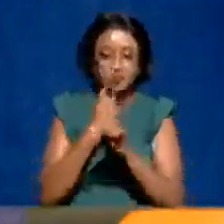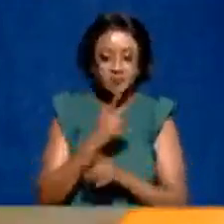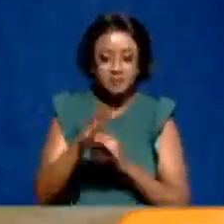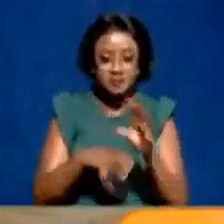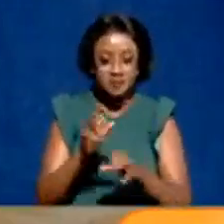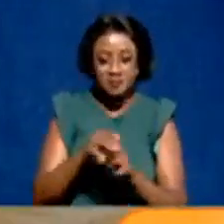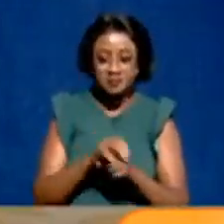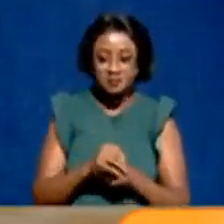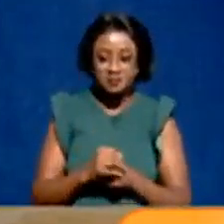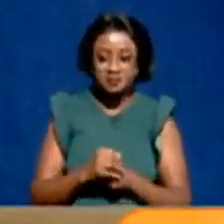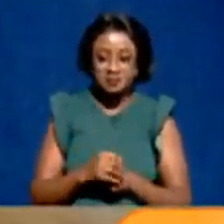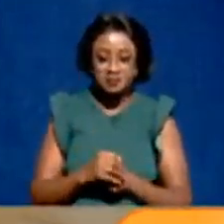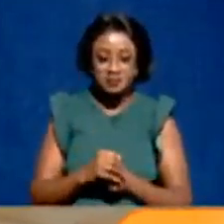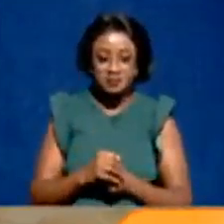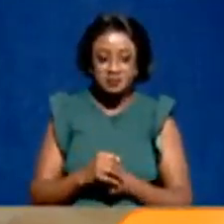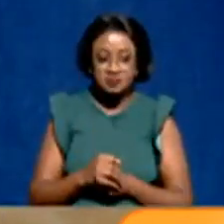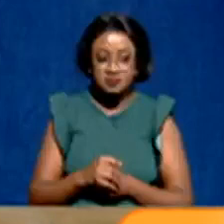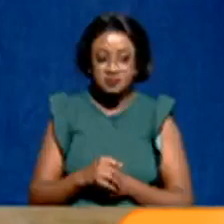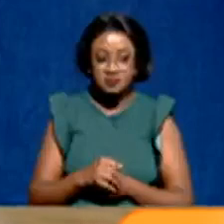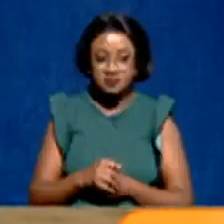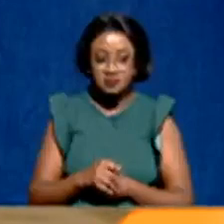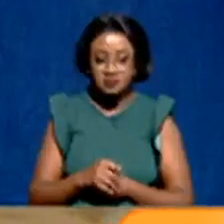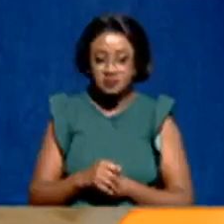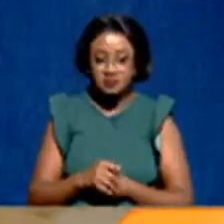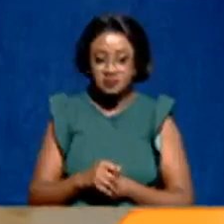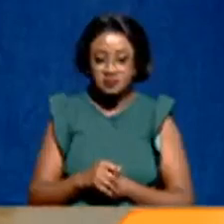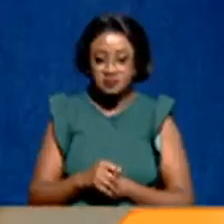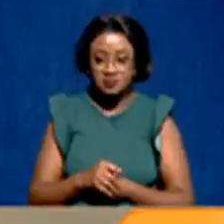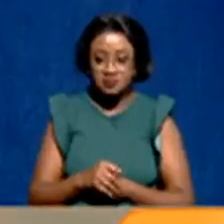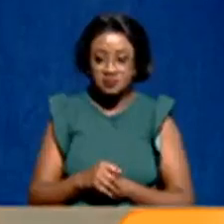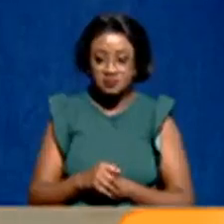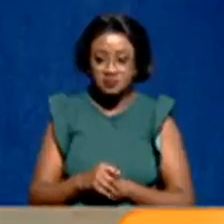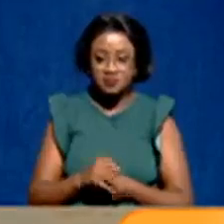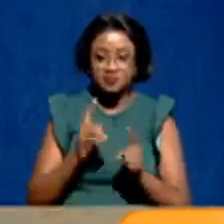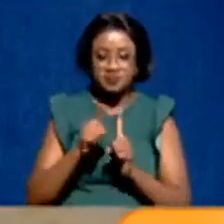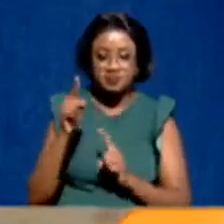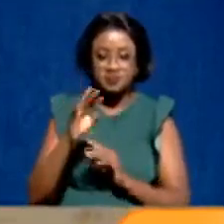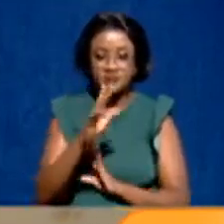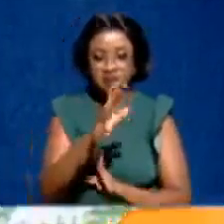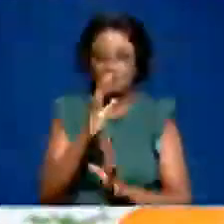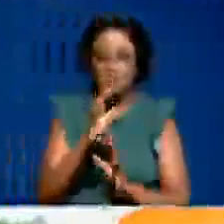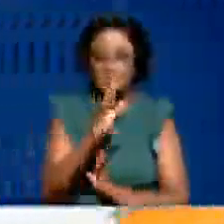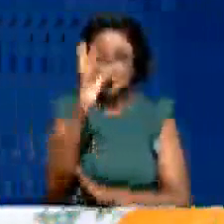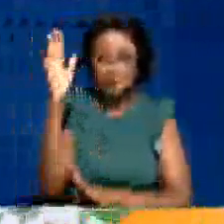vilikuwa. Due to human activities like development and charcoal burning, the forest has been affected largely.